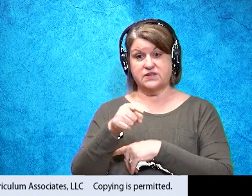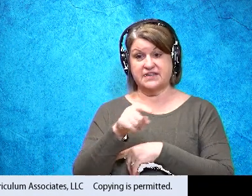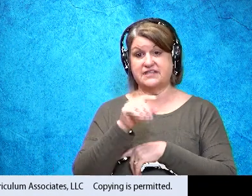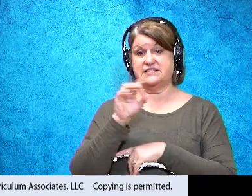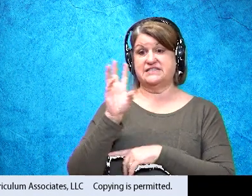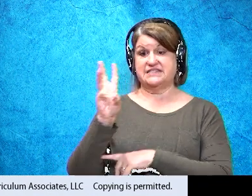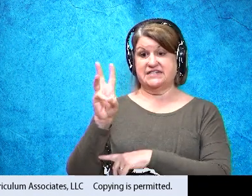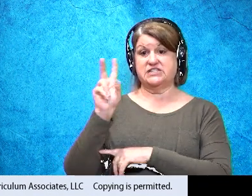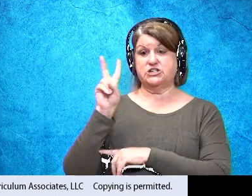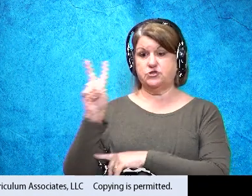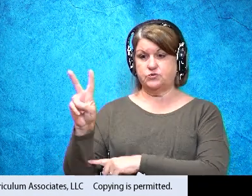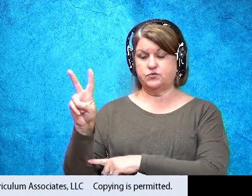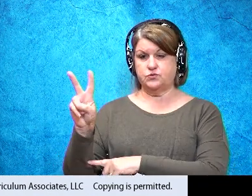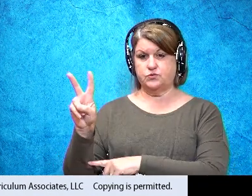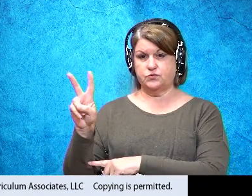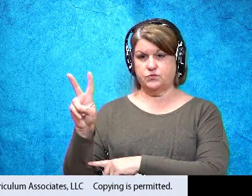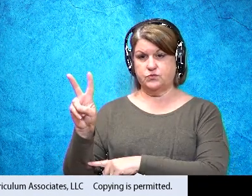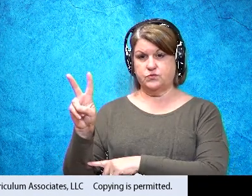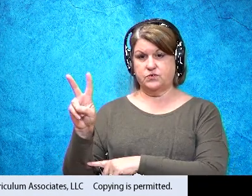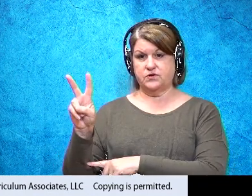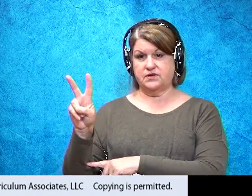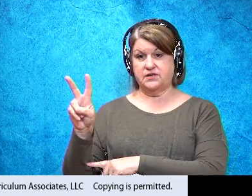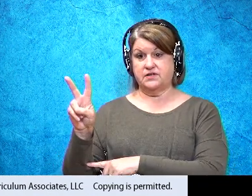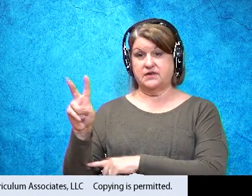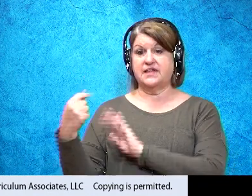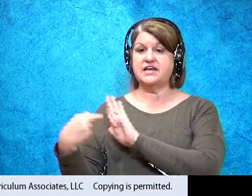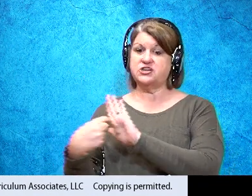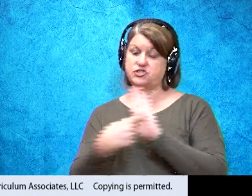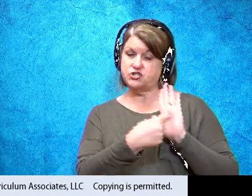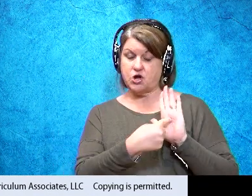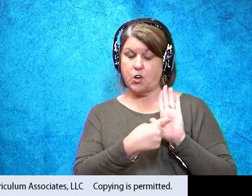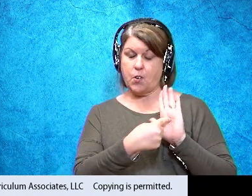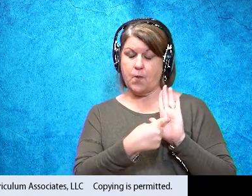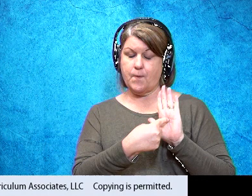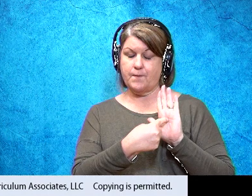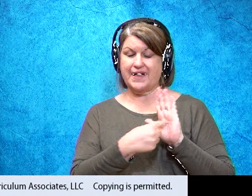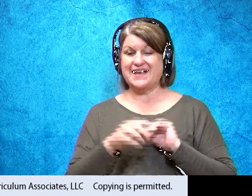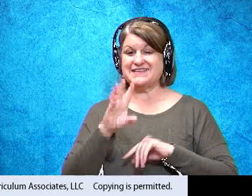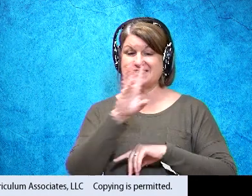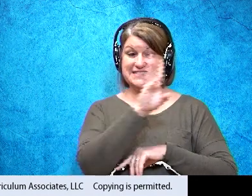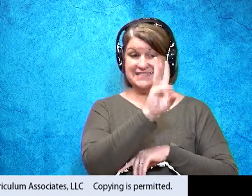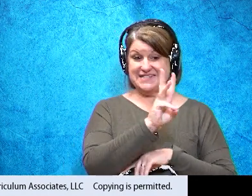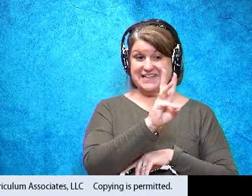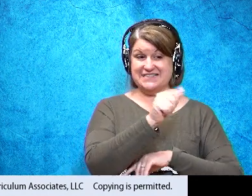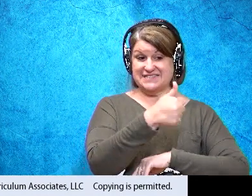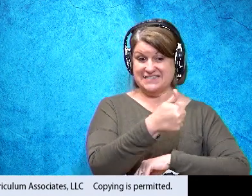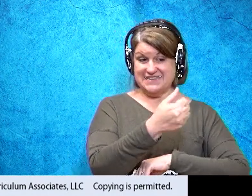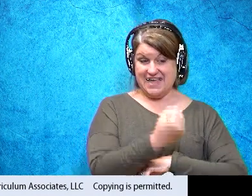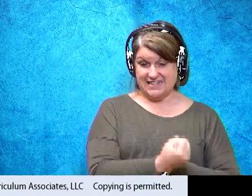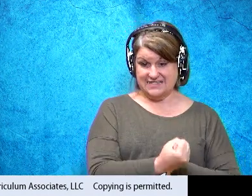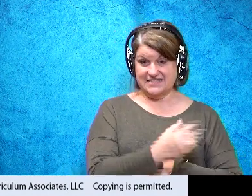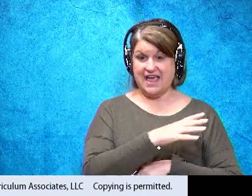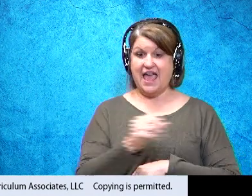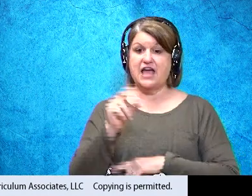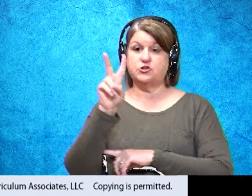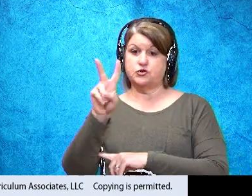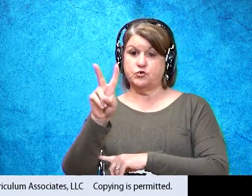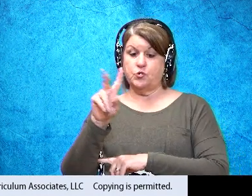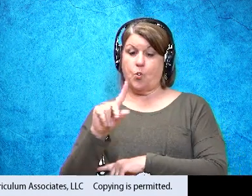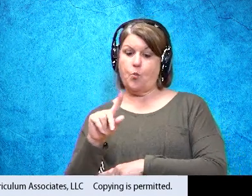62. 62 is shown by 6 tens and 2